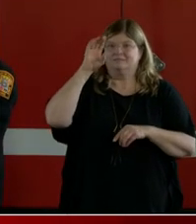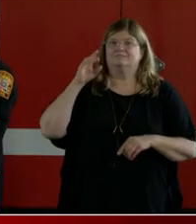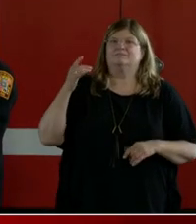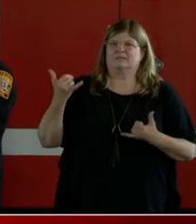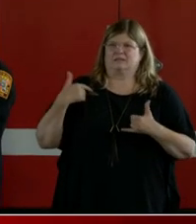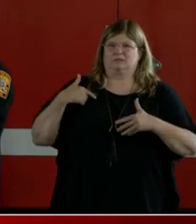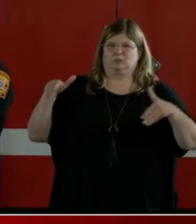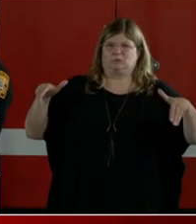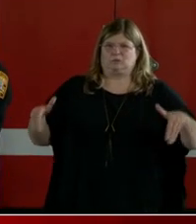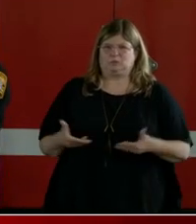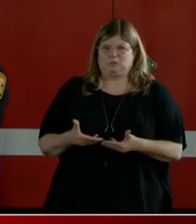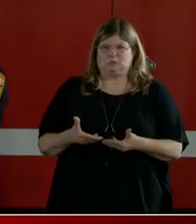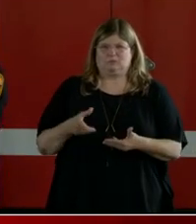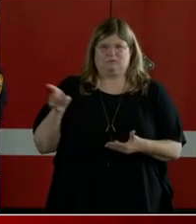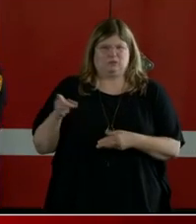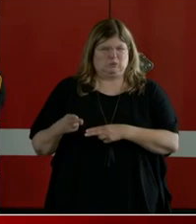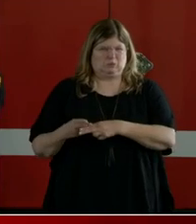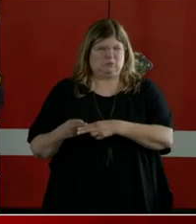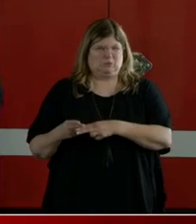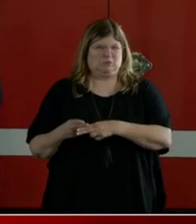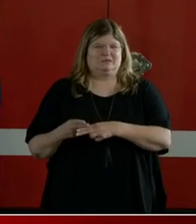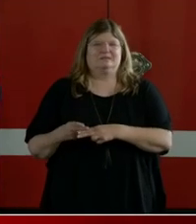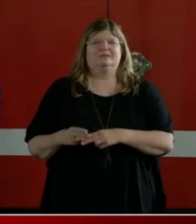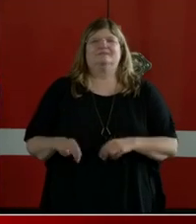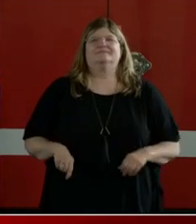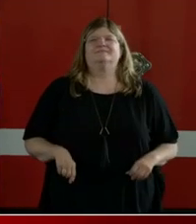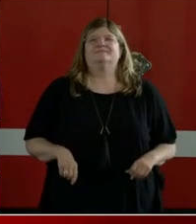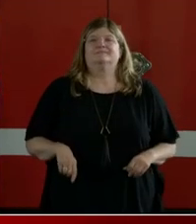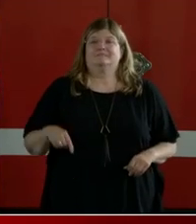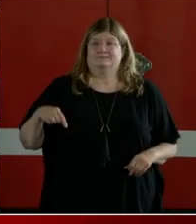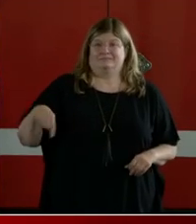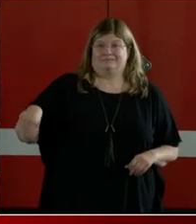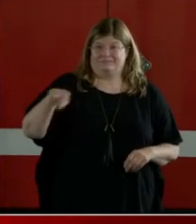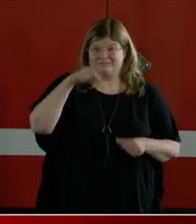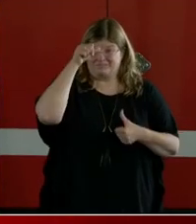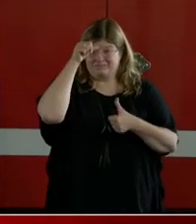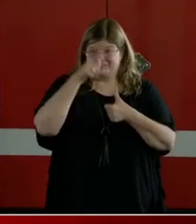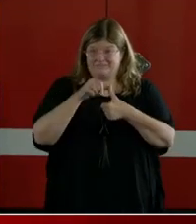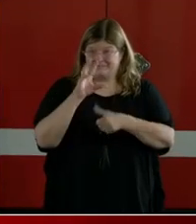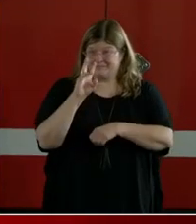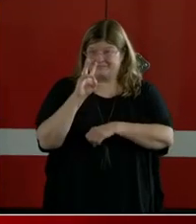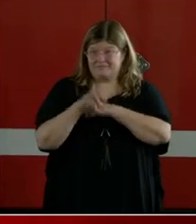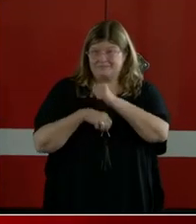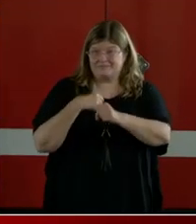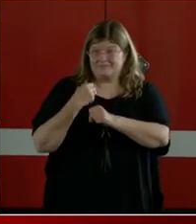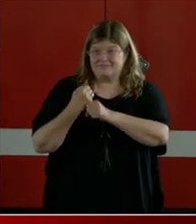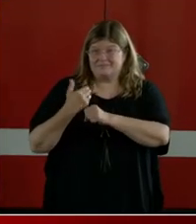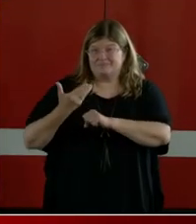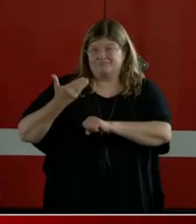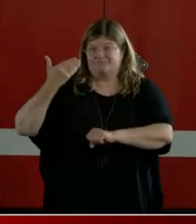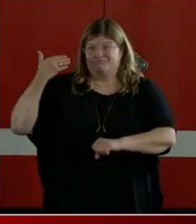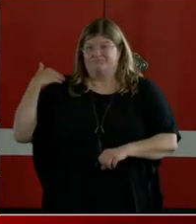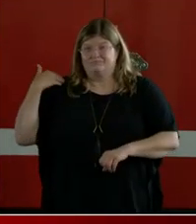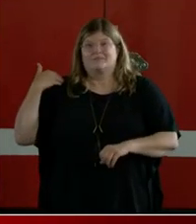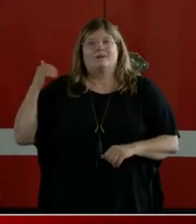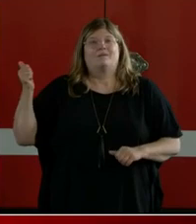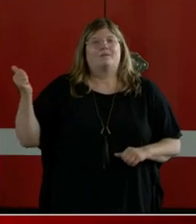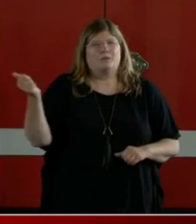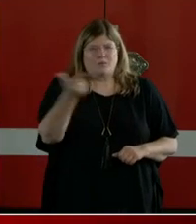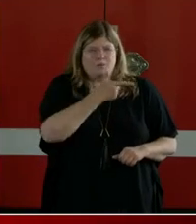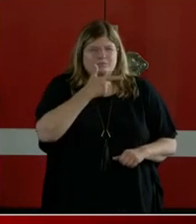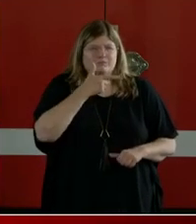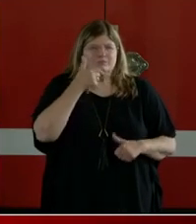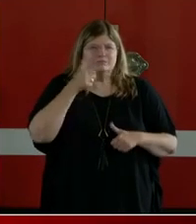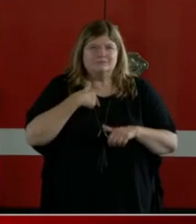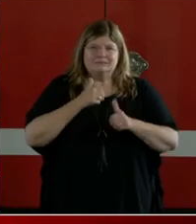introduce momentarily. You remember 6 years ago, we all do, I was campaigning